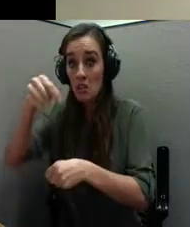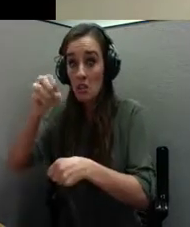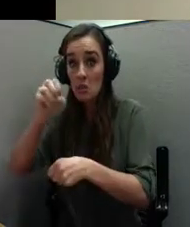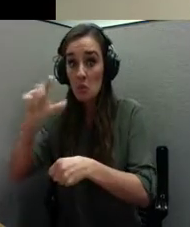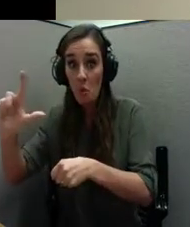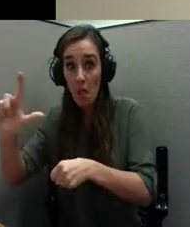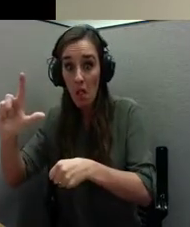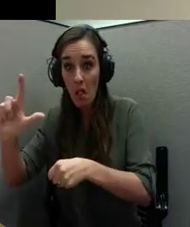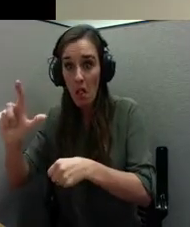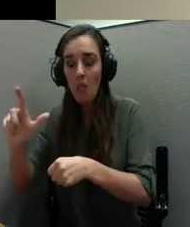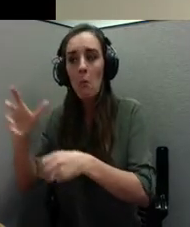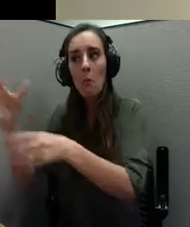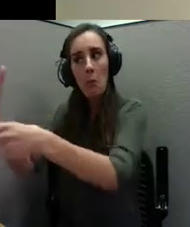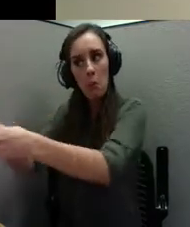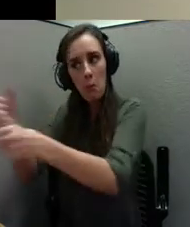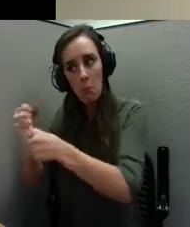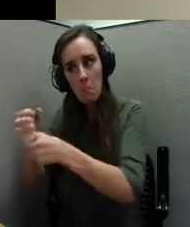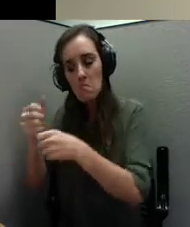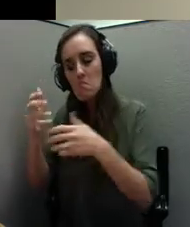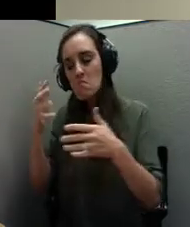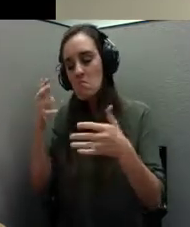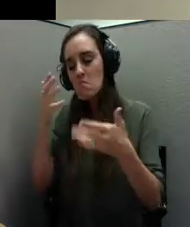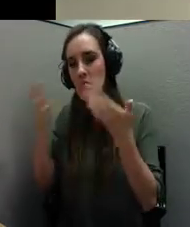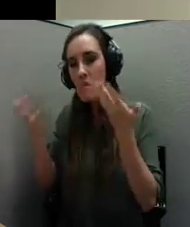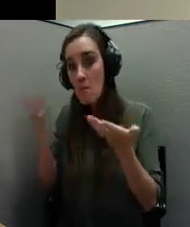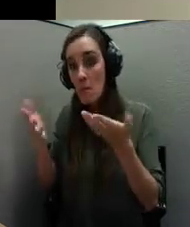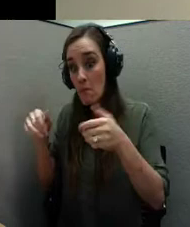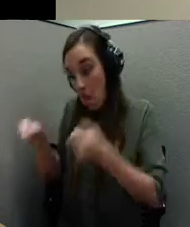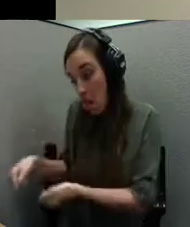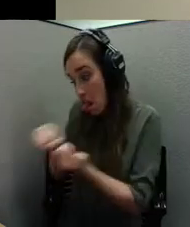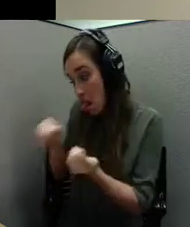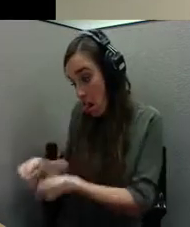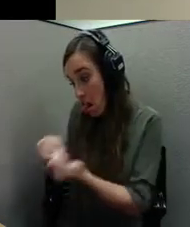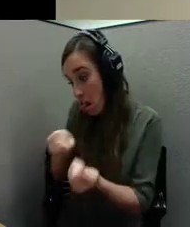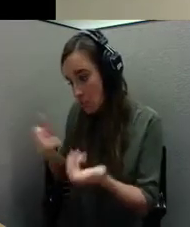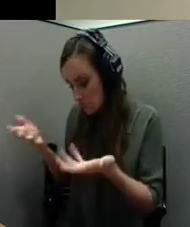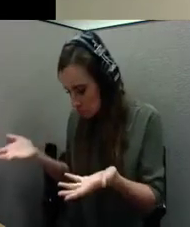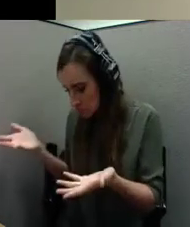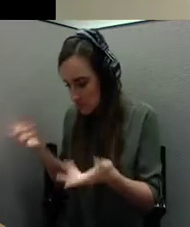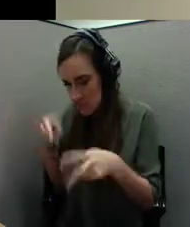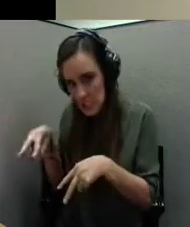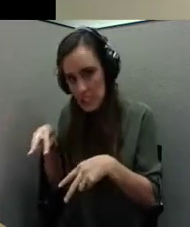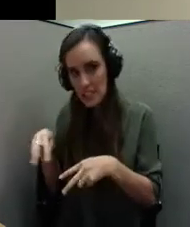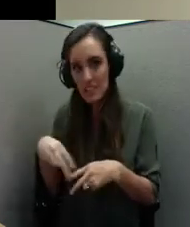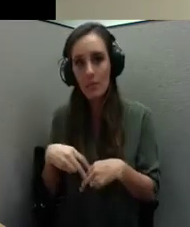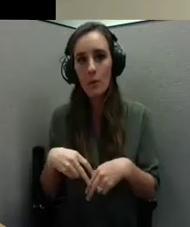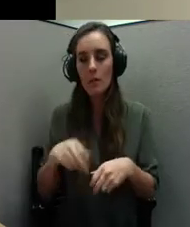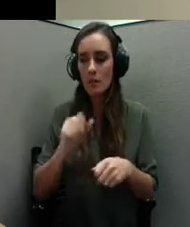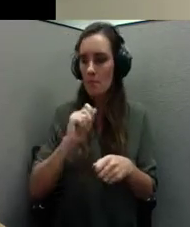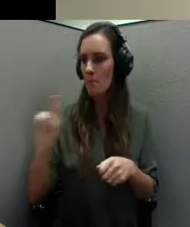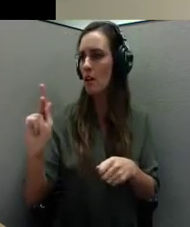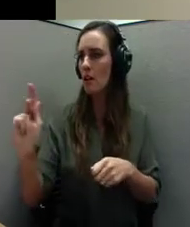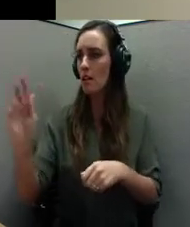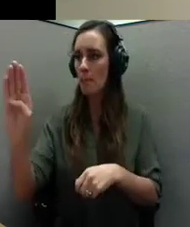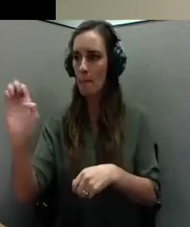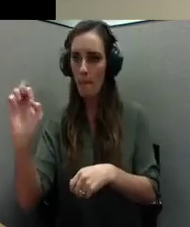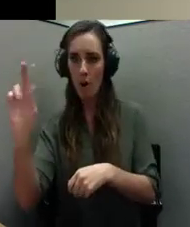could be. And so he went back to the barn. He got some tools, and he began to dig. He began